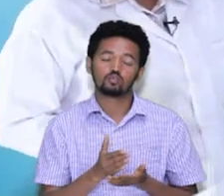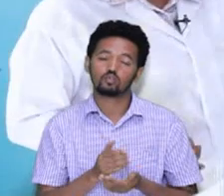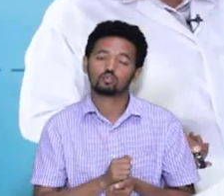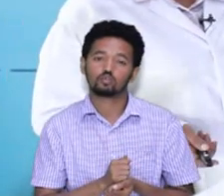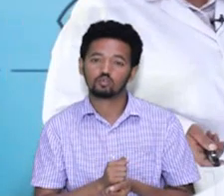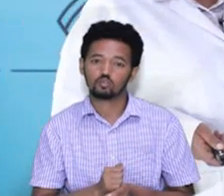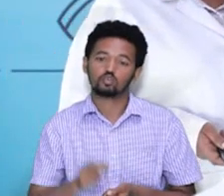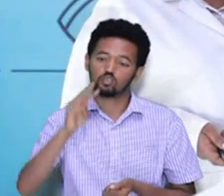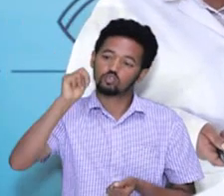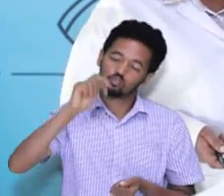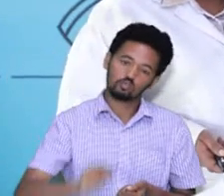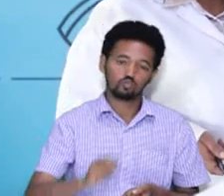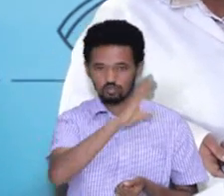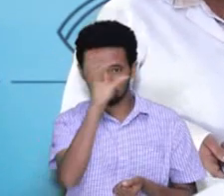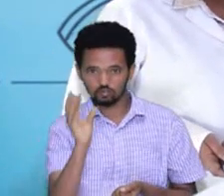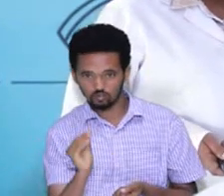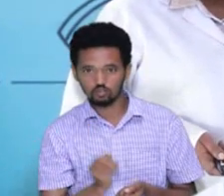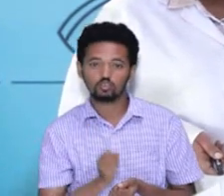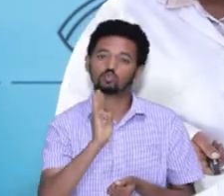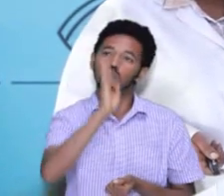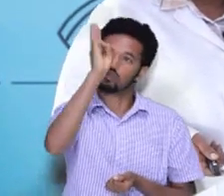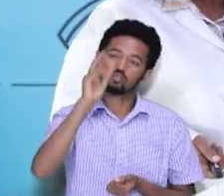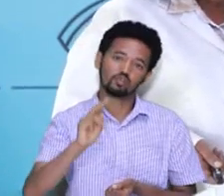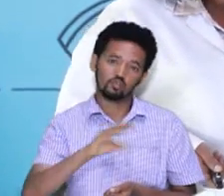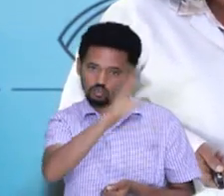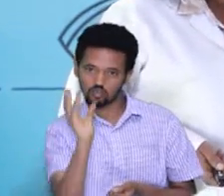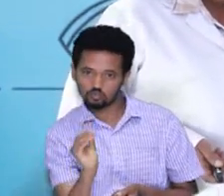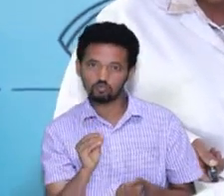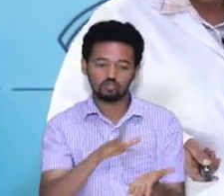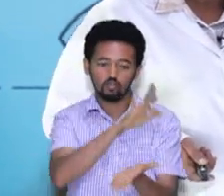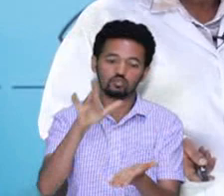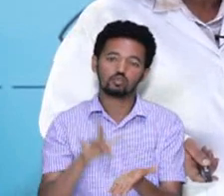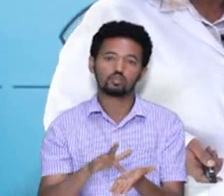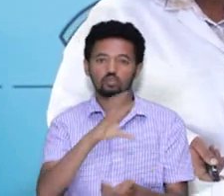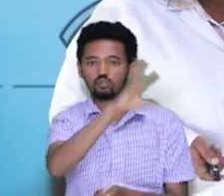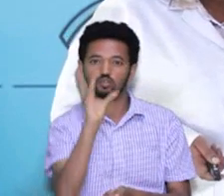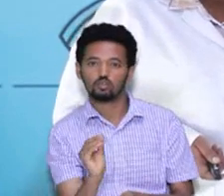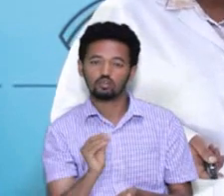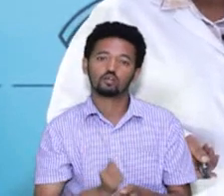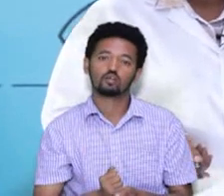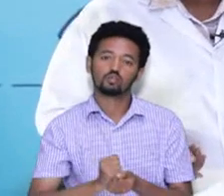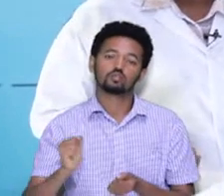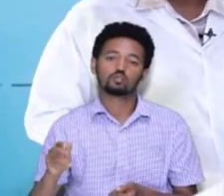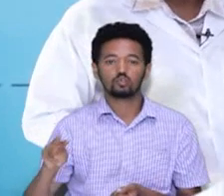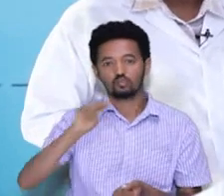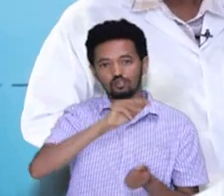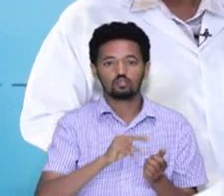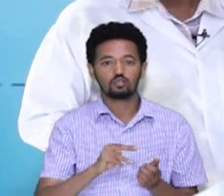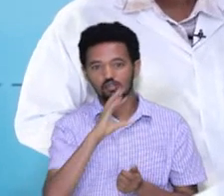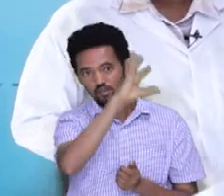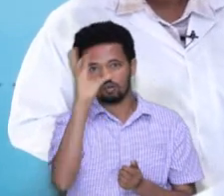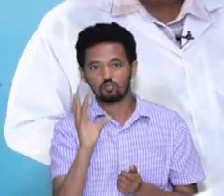are the Northern Africa, the Western Africa, Central Africa, the Eastern Africa,